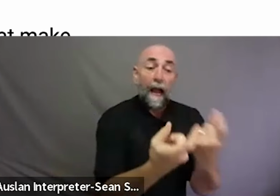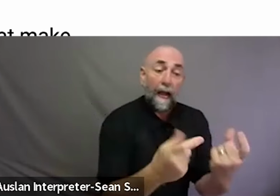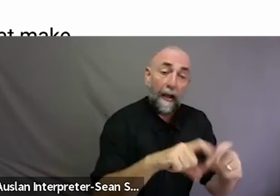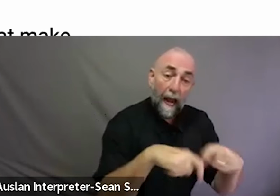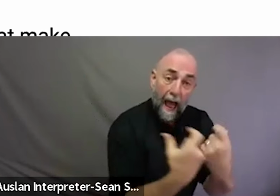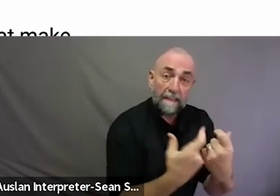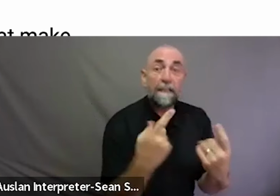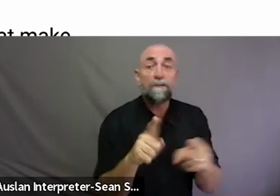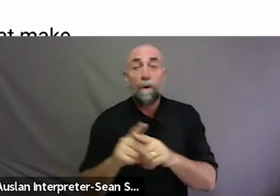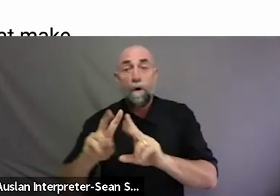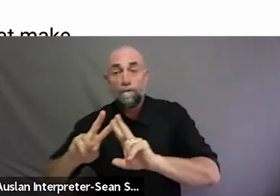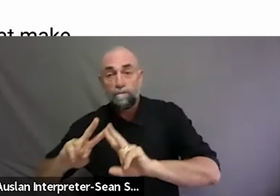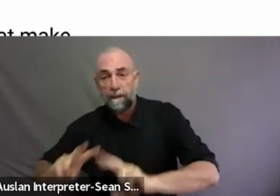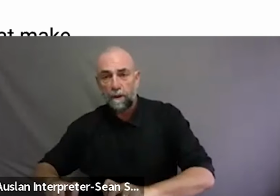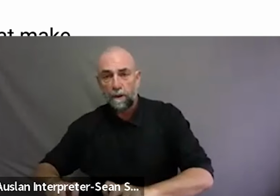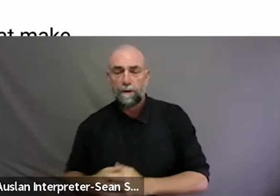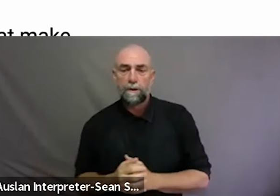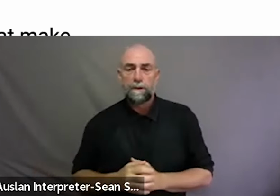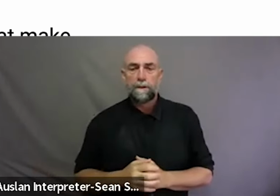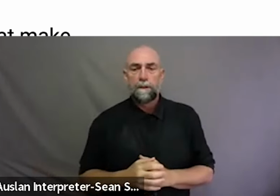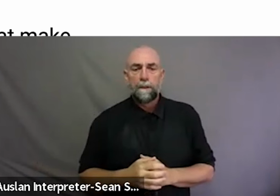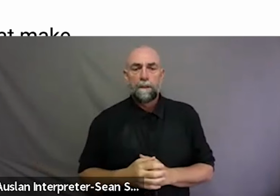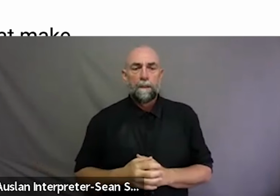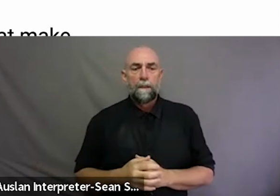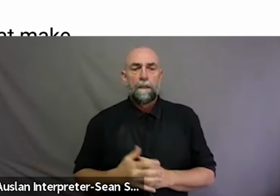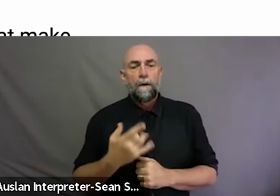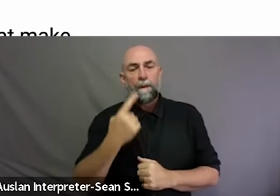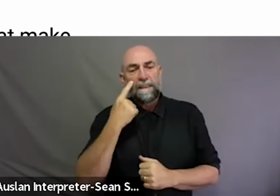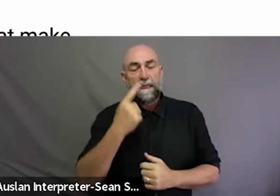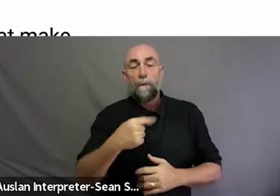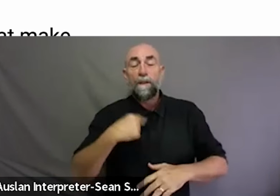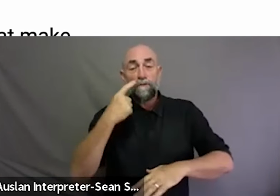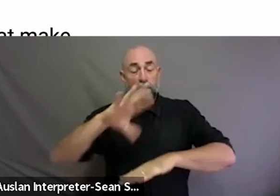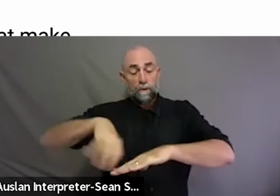So just broadly, these are the project goals for the Autism Friendly Campus.